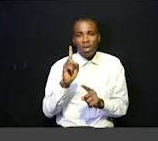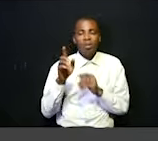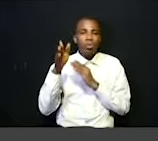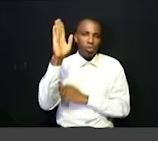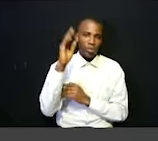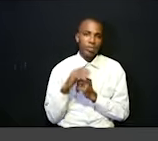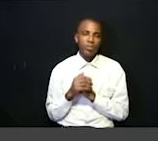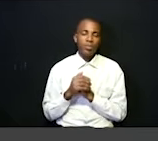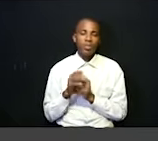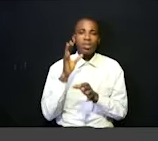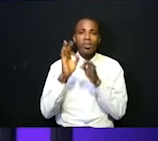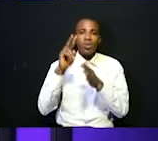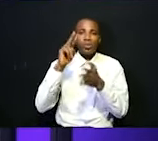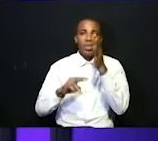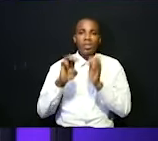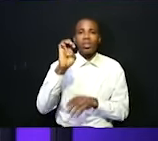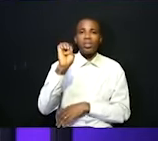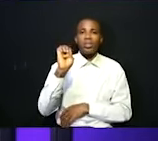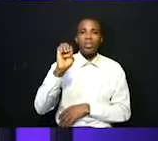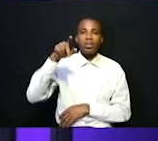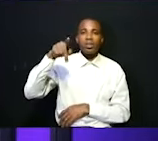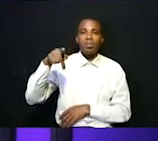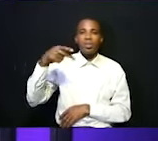Ephesians chapter 5,